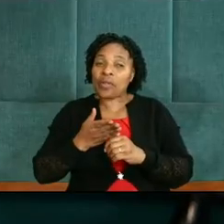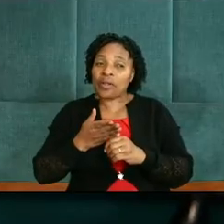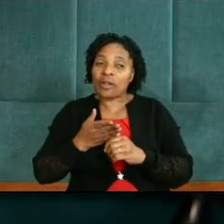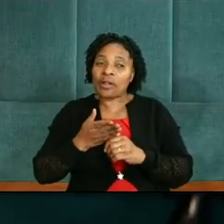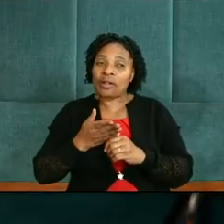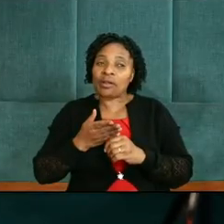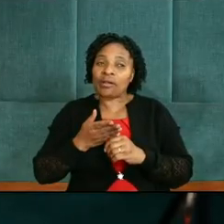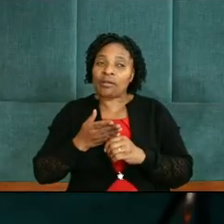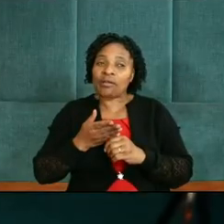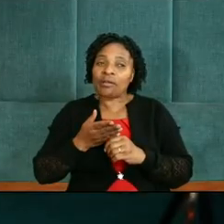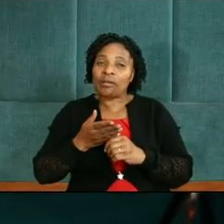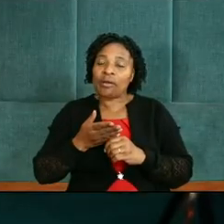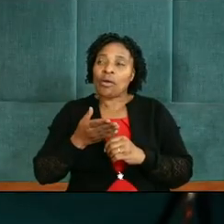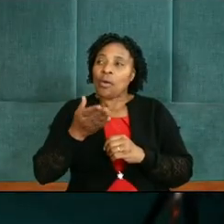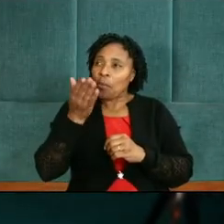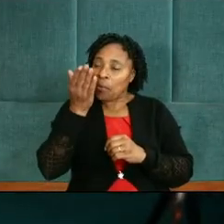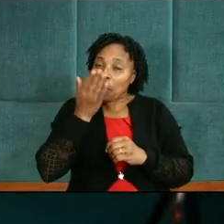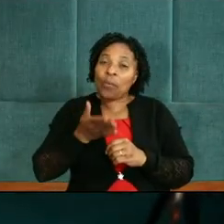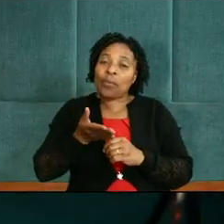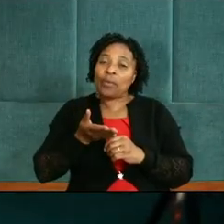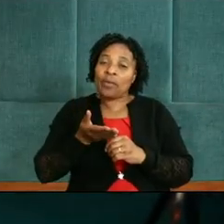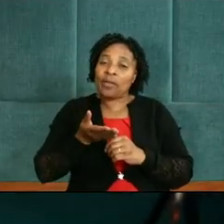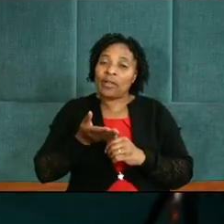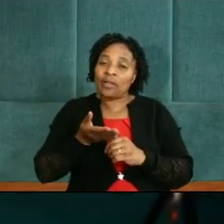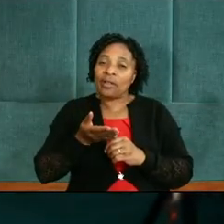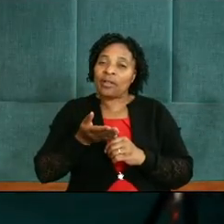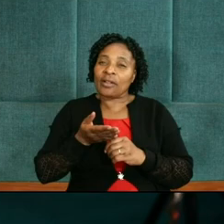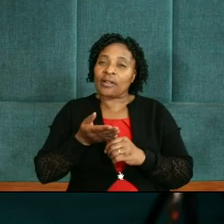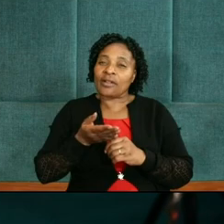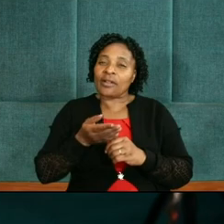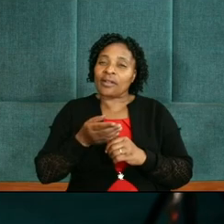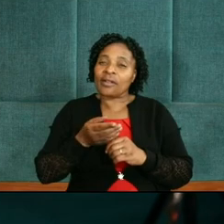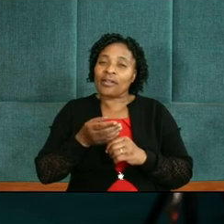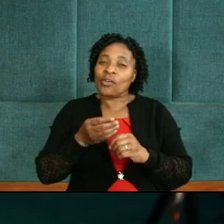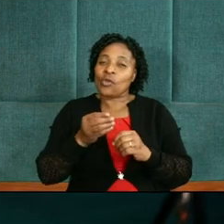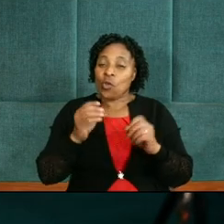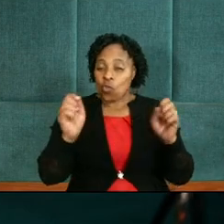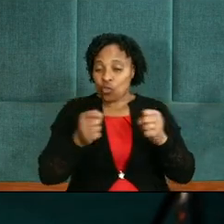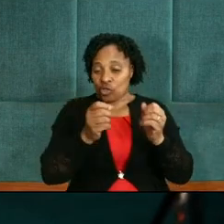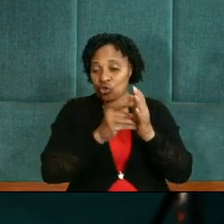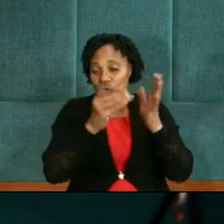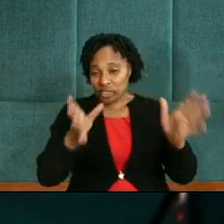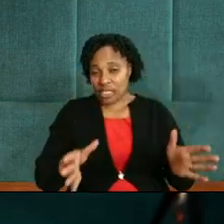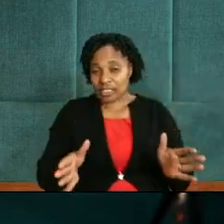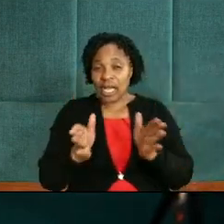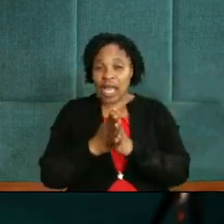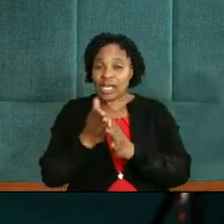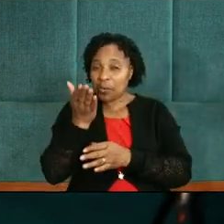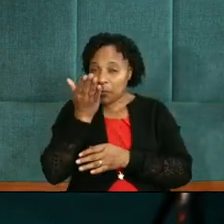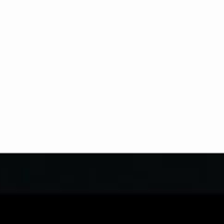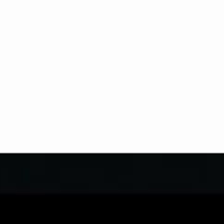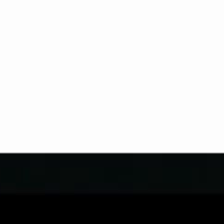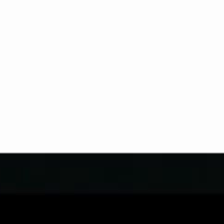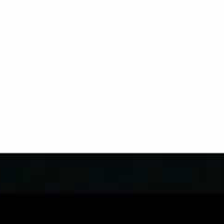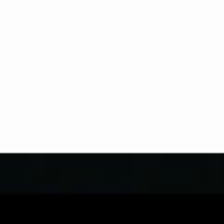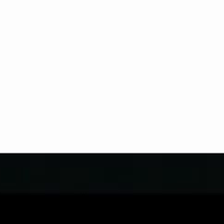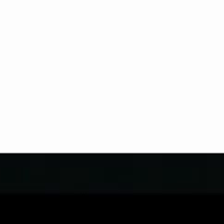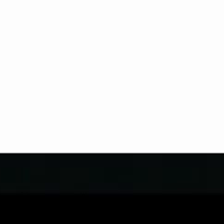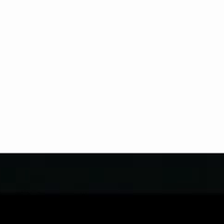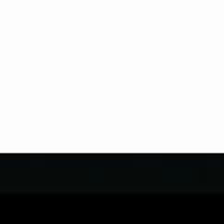The Waganga. Yeah, are sorcerers. And in the same batch